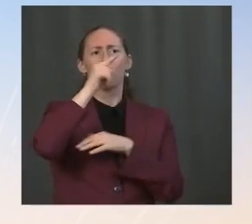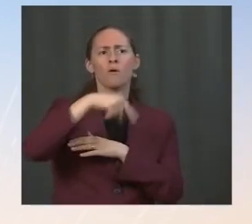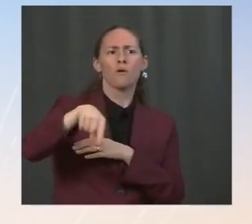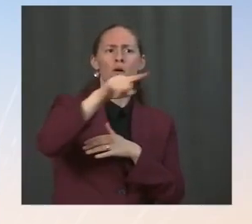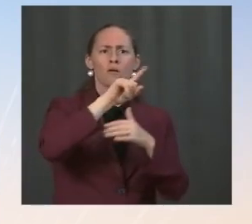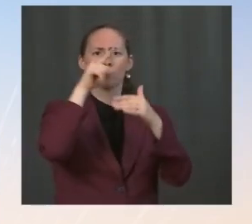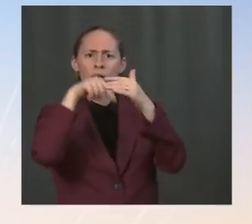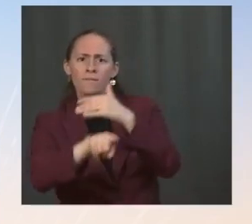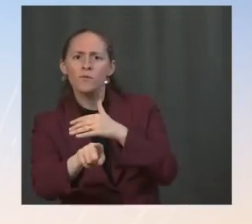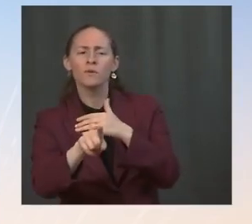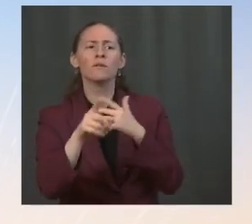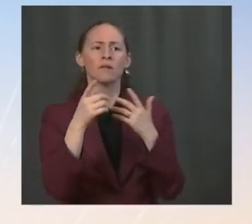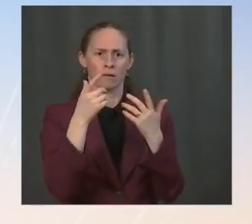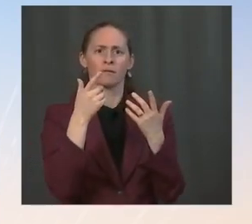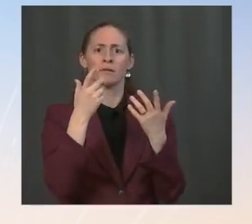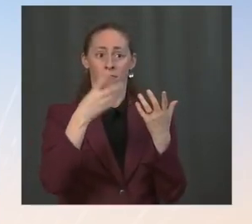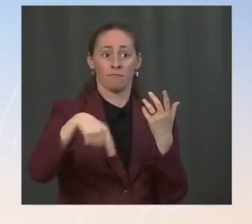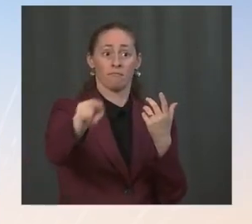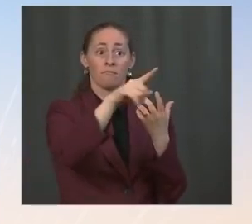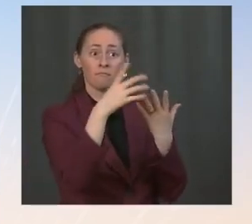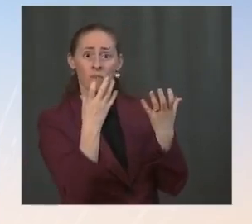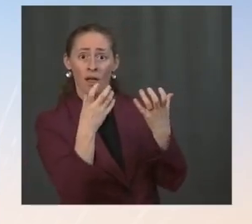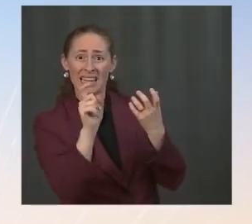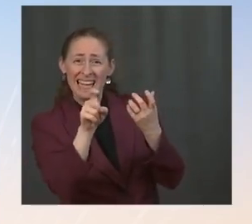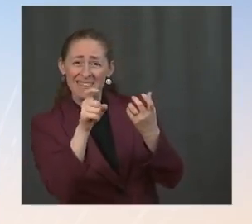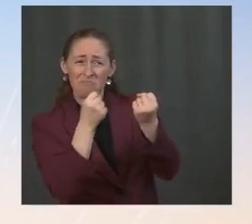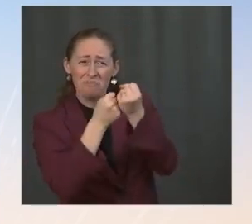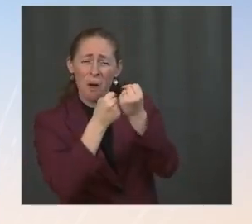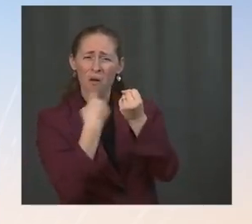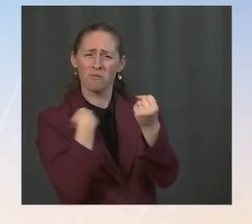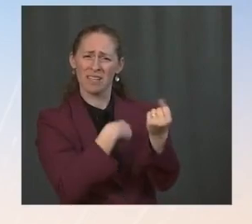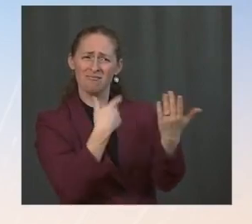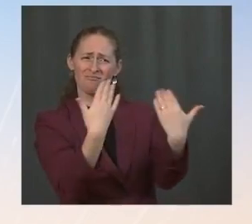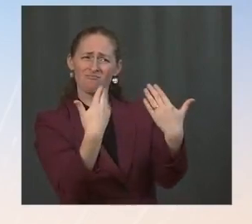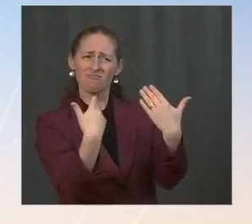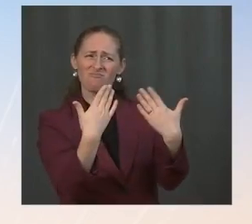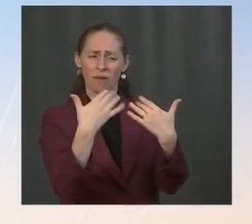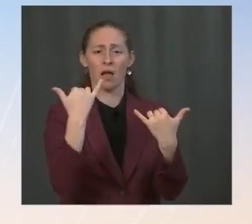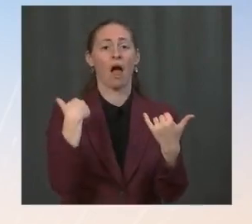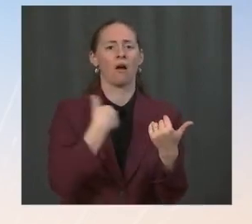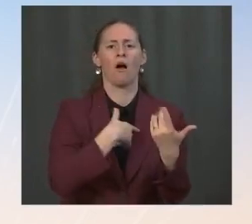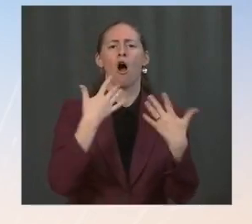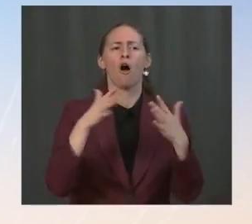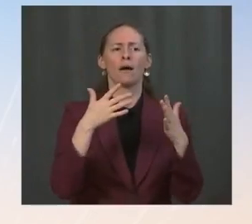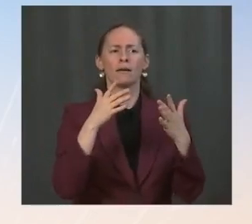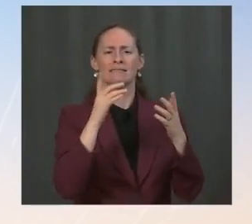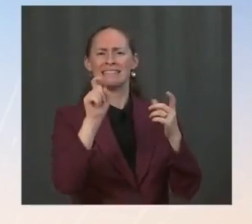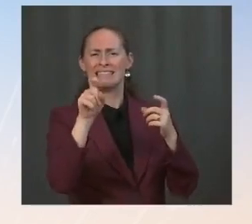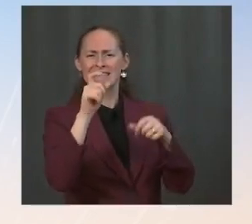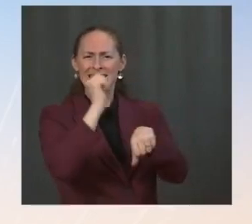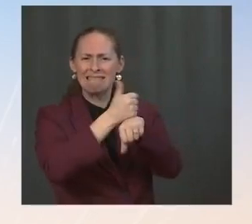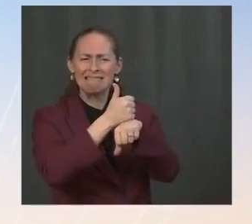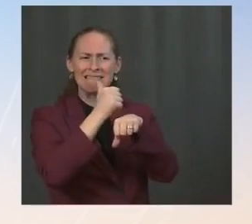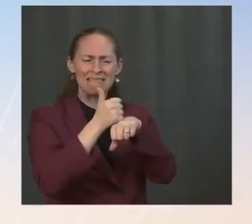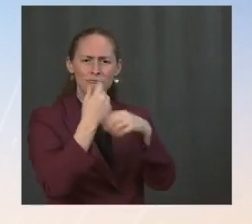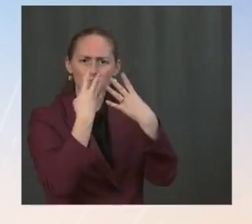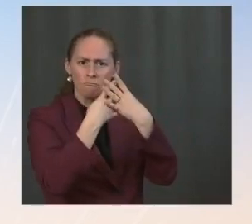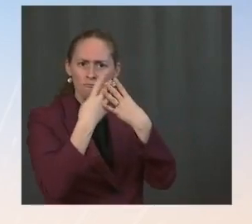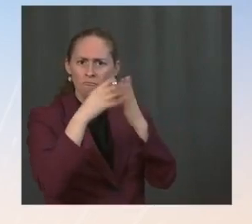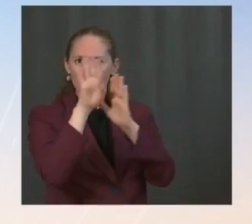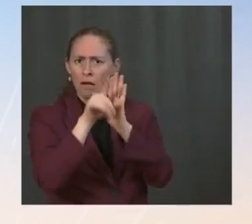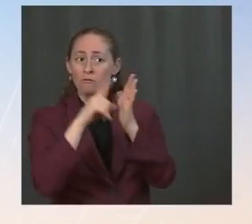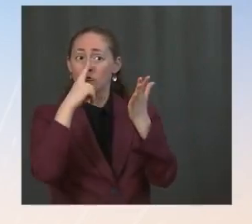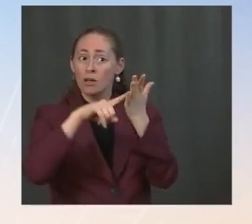around the country and working on getting our vetting processes and systems around the world that need to be in good shape in order to